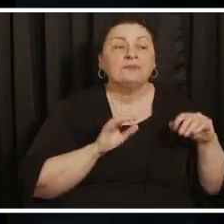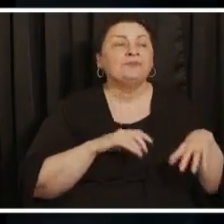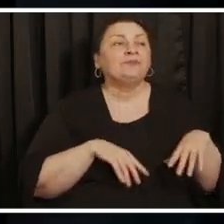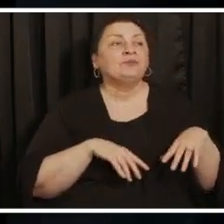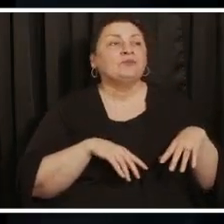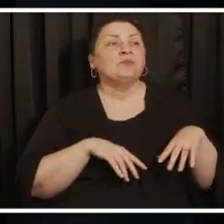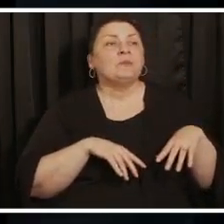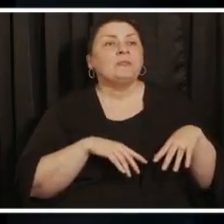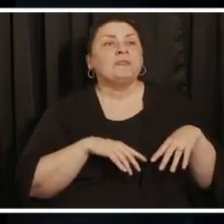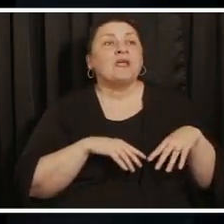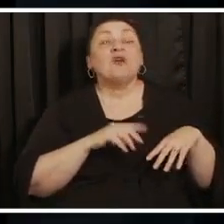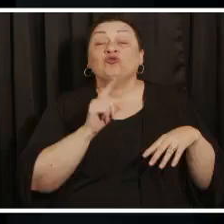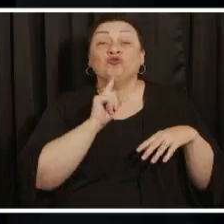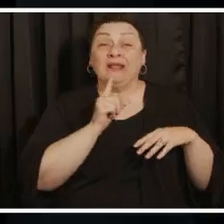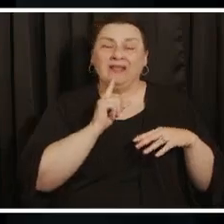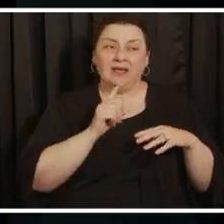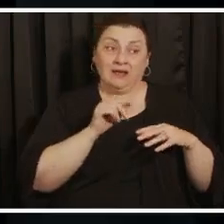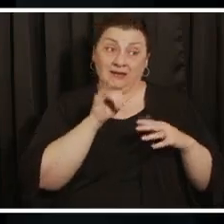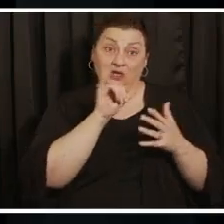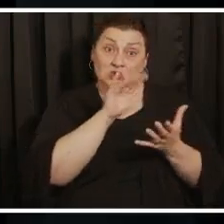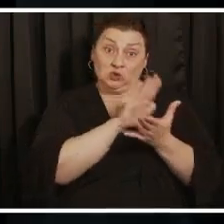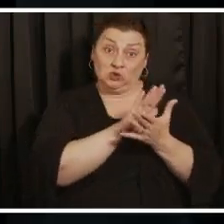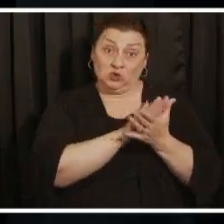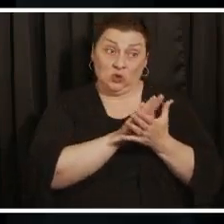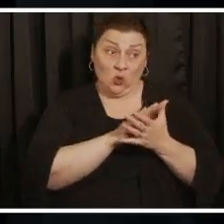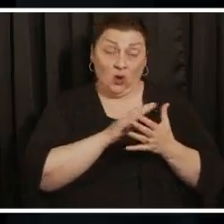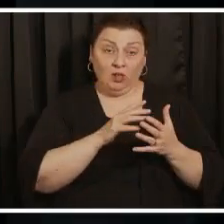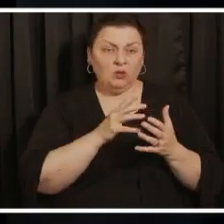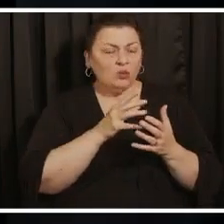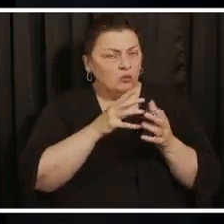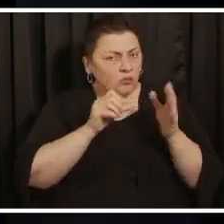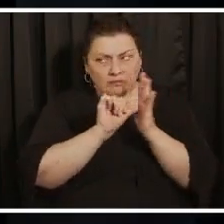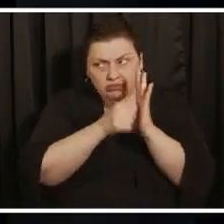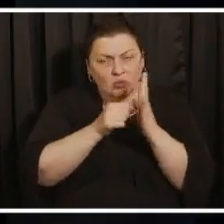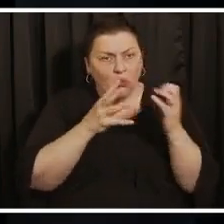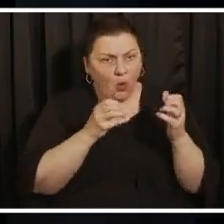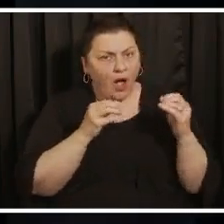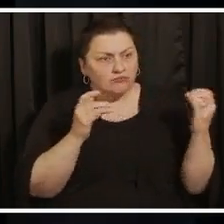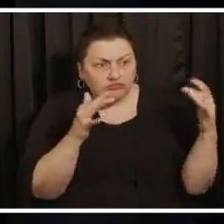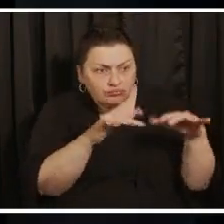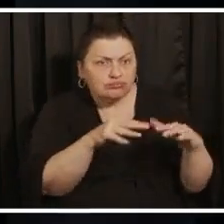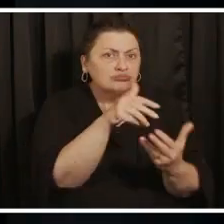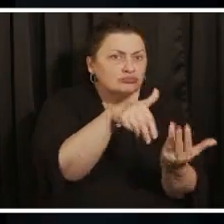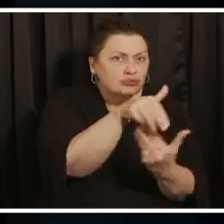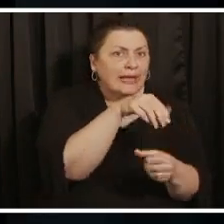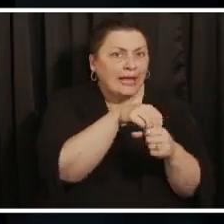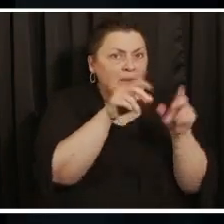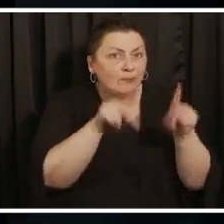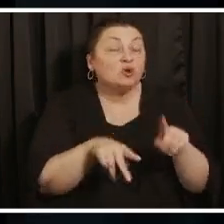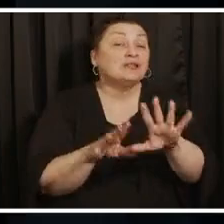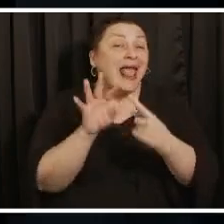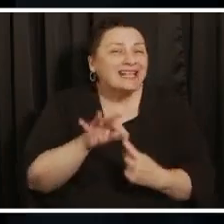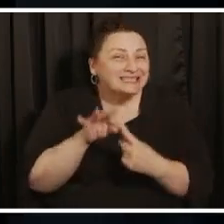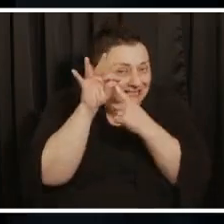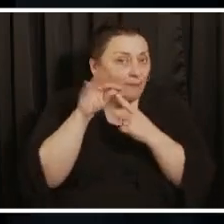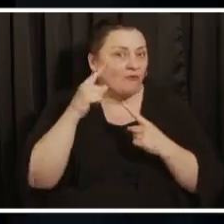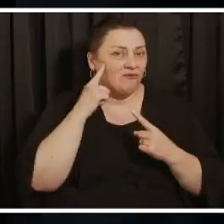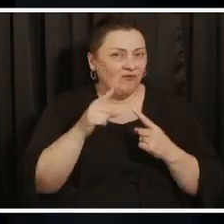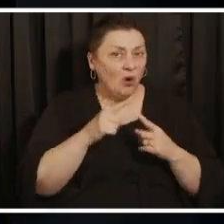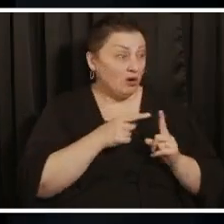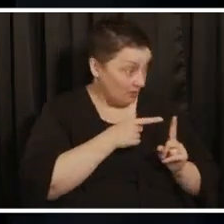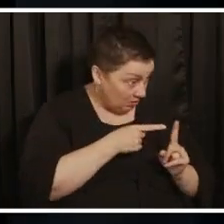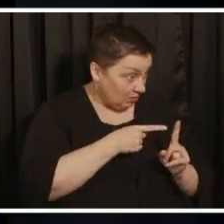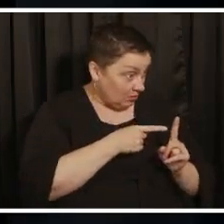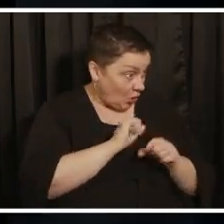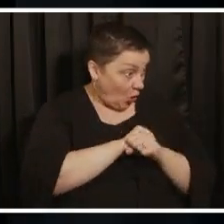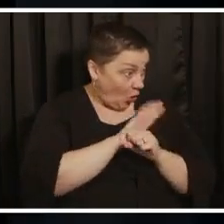talking about is in-person education, except when there's an active quarantine that's being done. So the quarantines are a tool to actually be able to